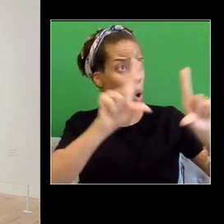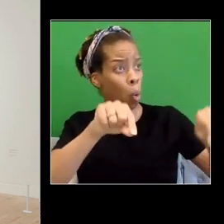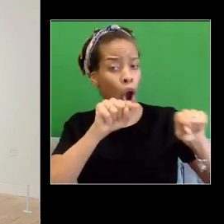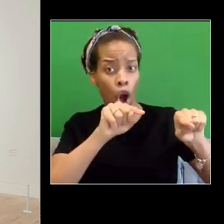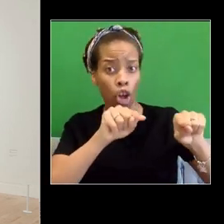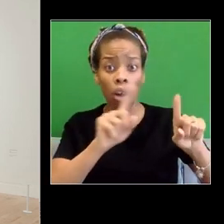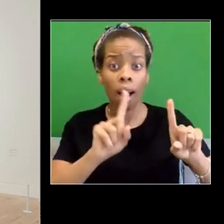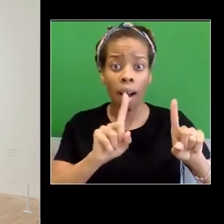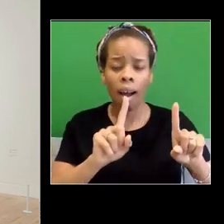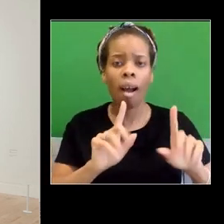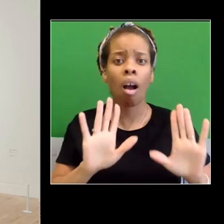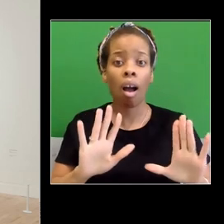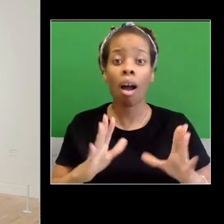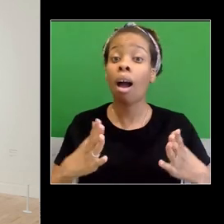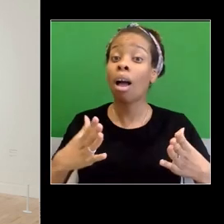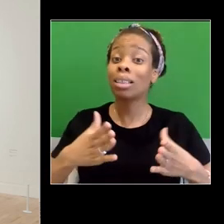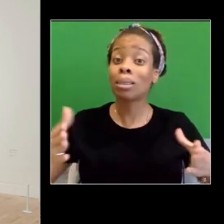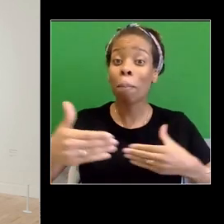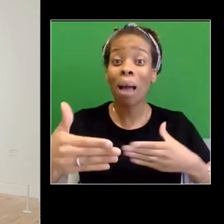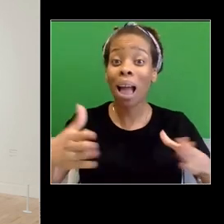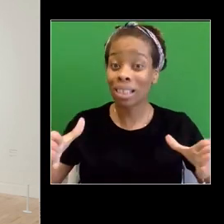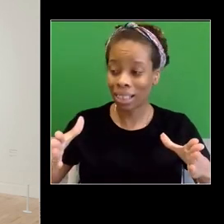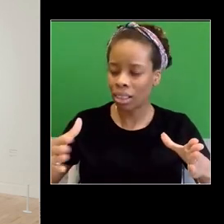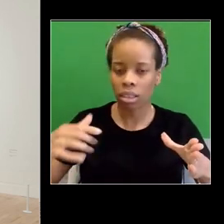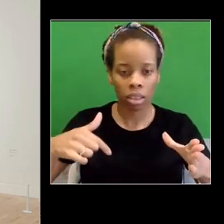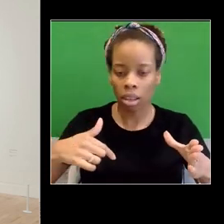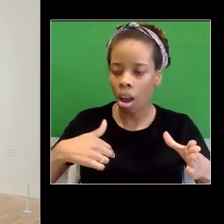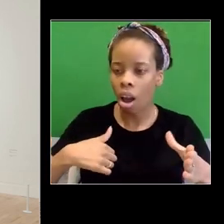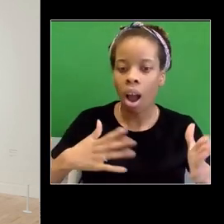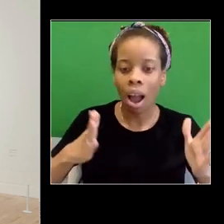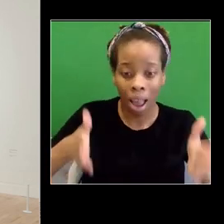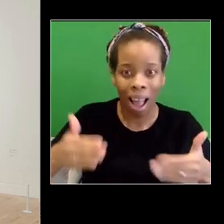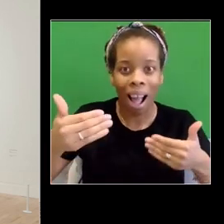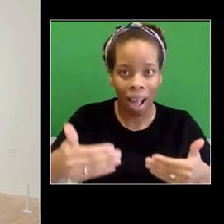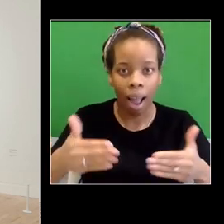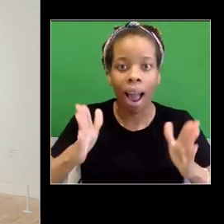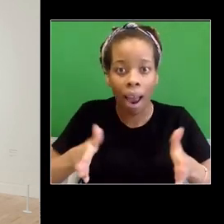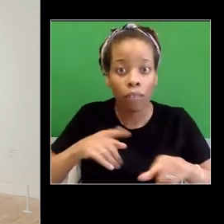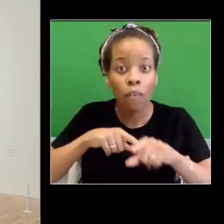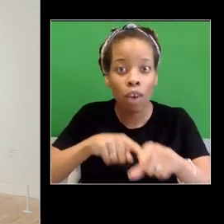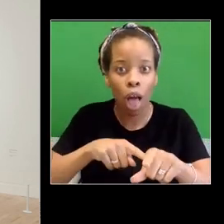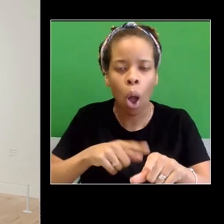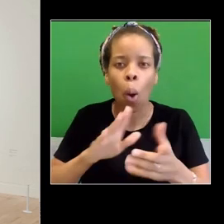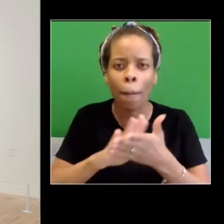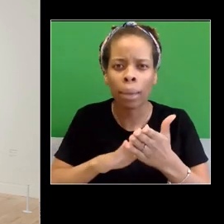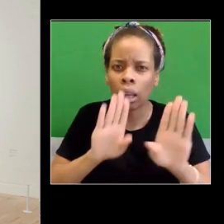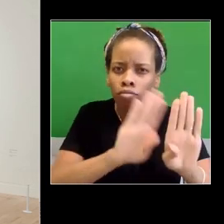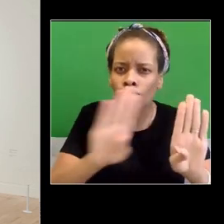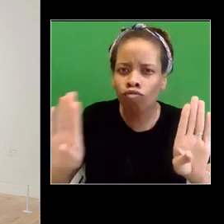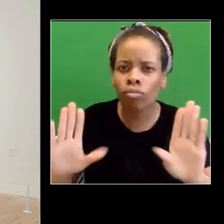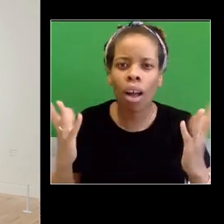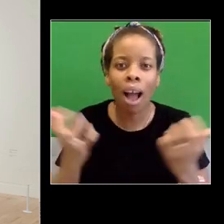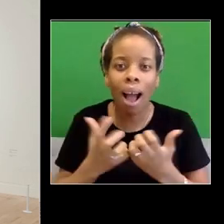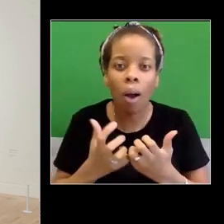and actually deal with the space as is that you can't do anything about. And so with for example, with the first room,